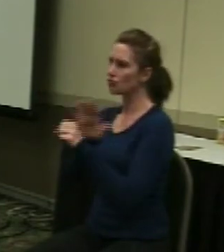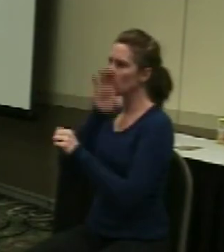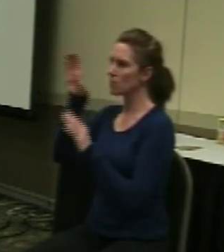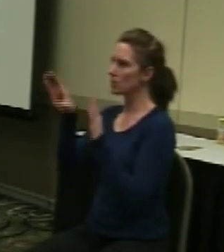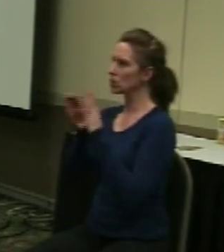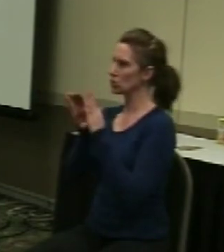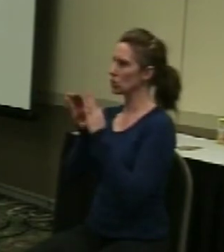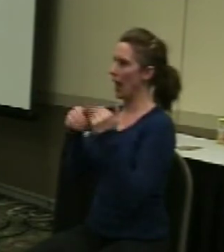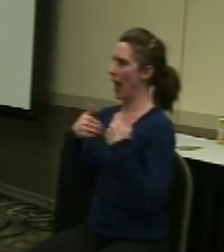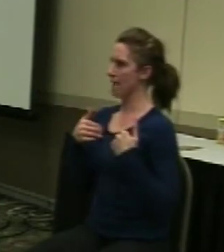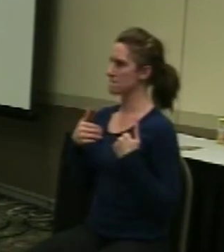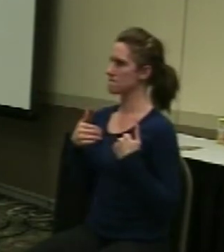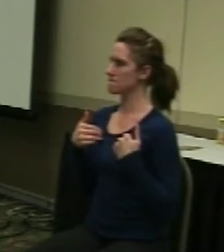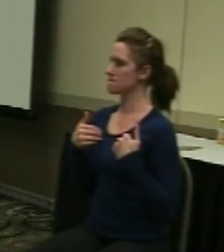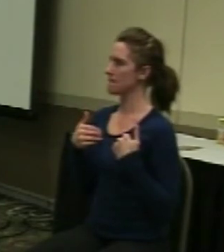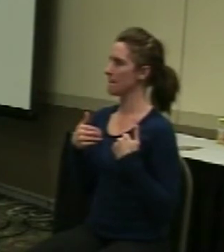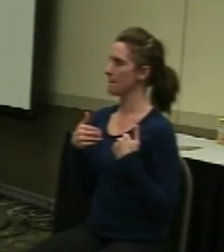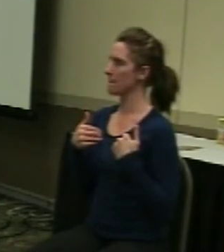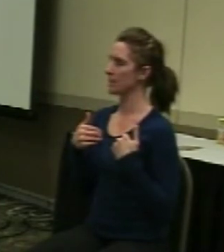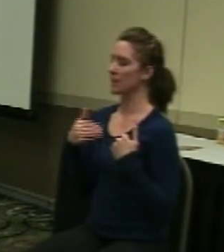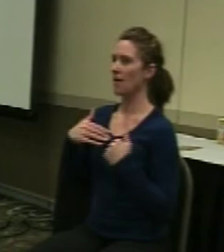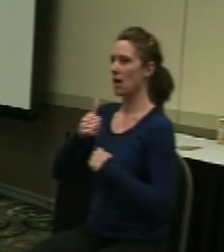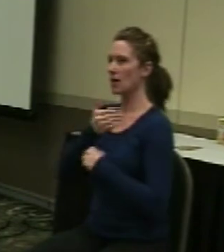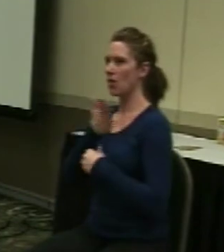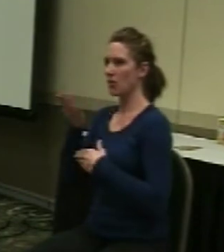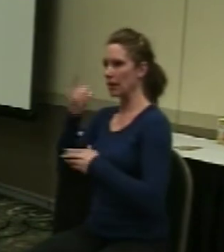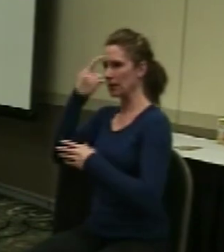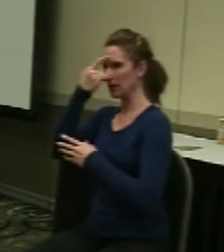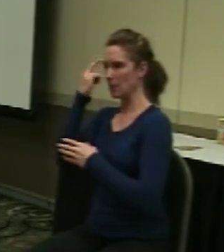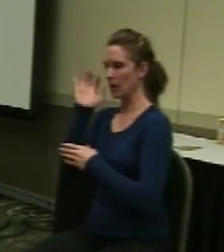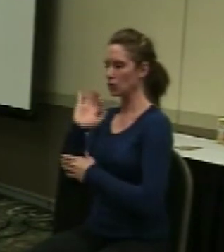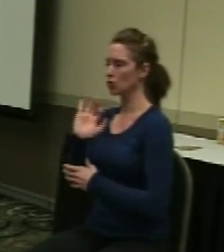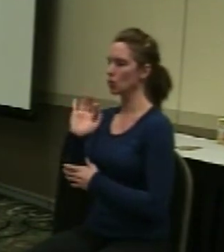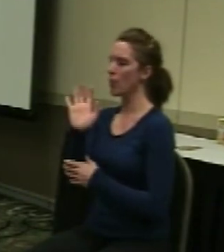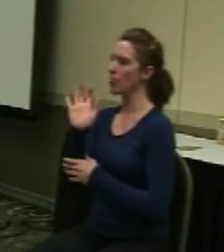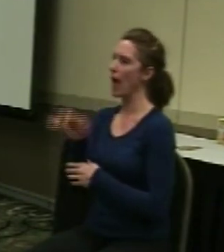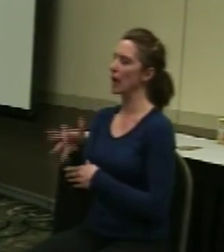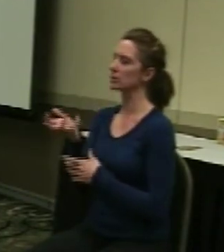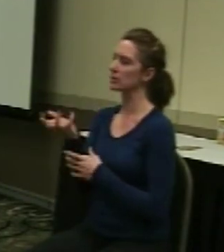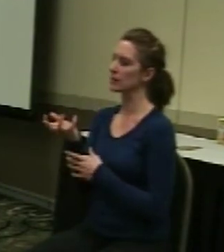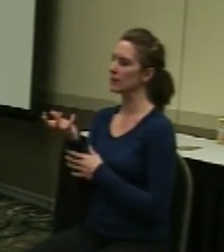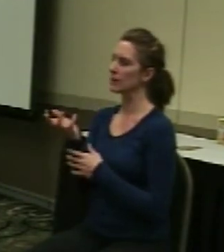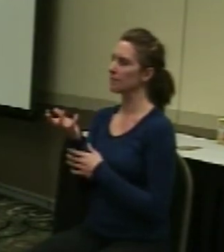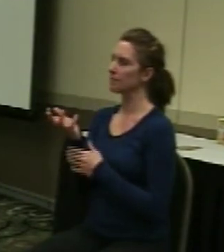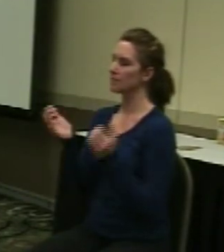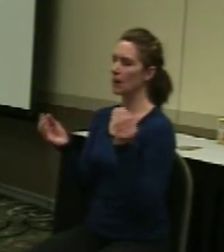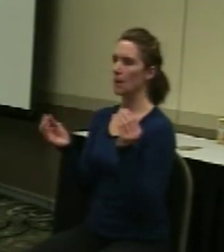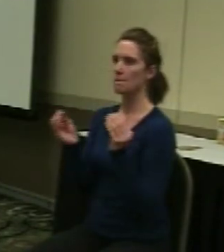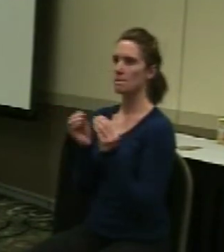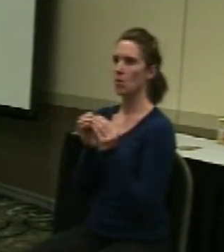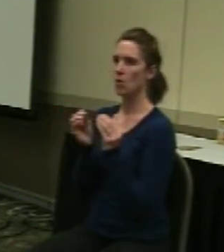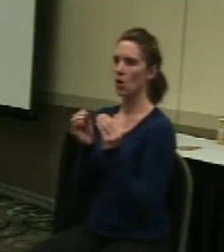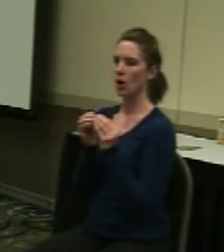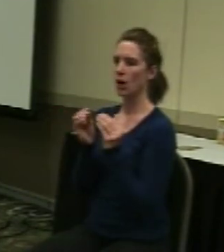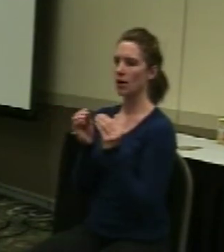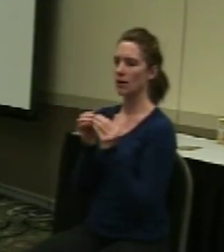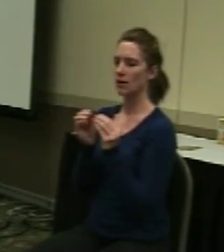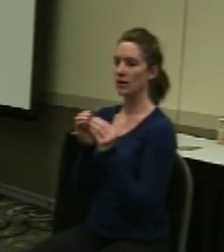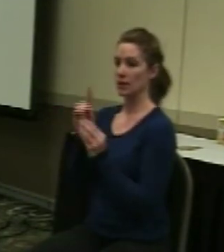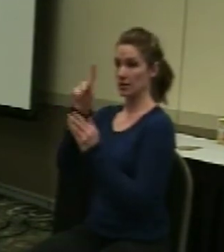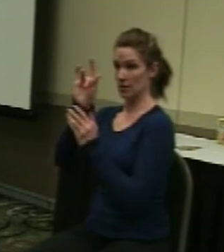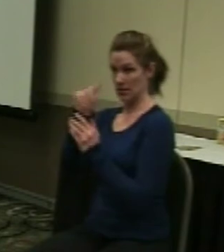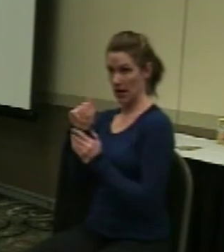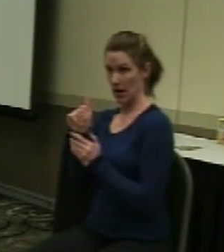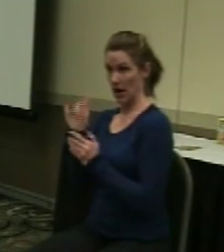know, there's another thing to keep in mind as well, and that is the more data points you